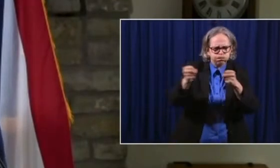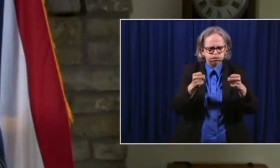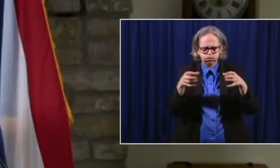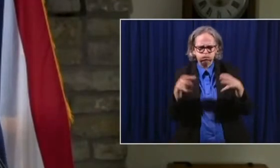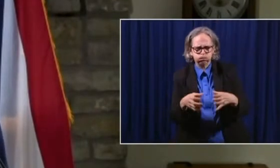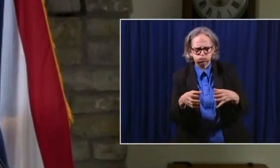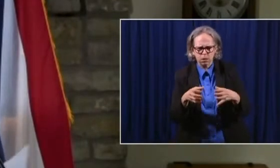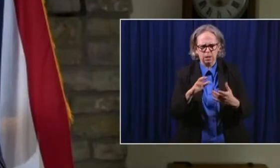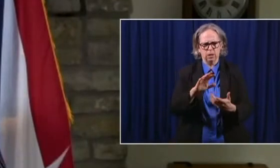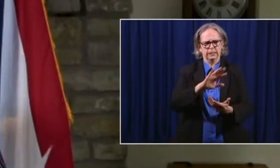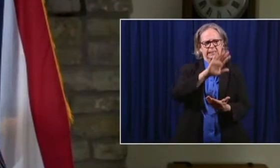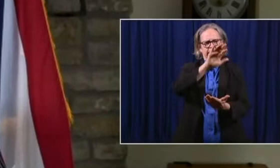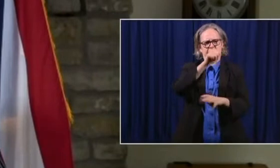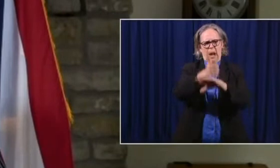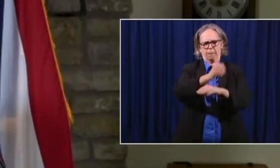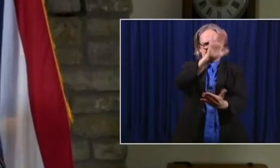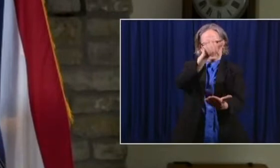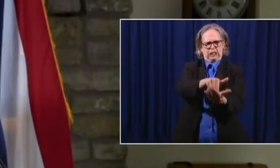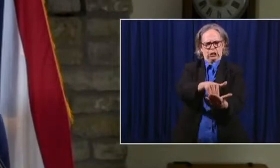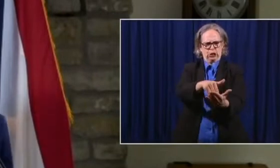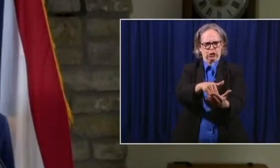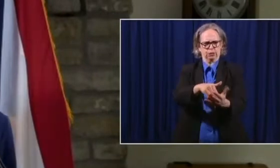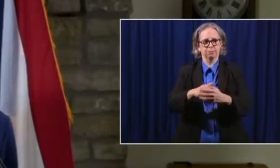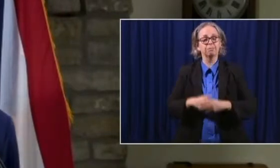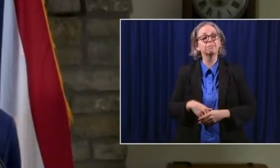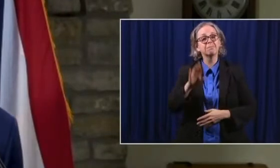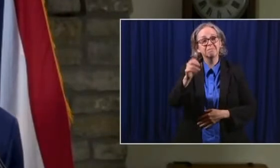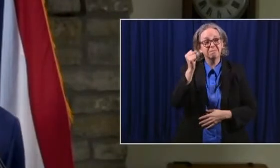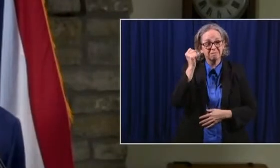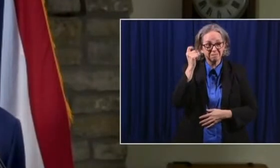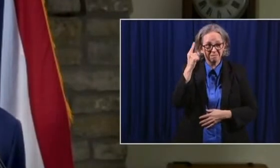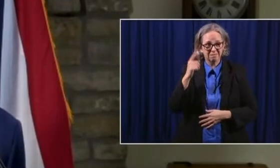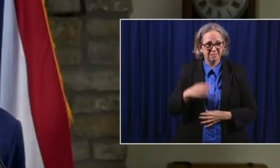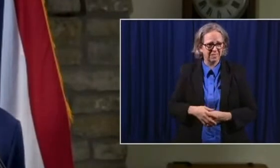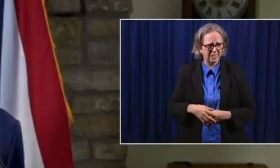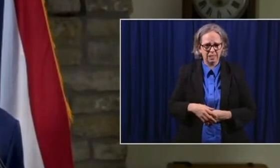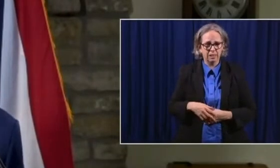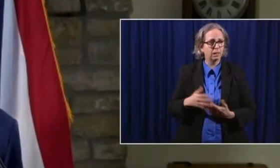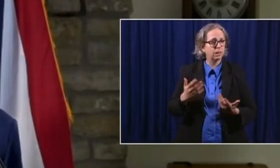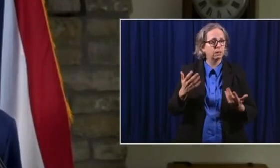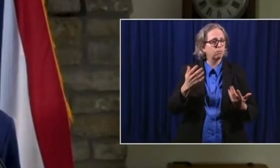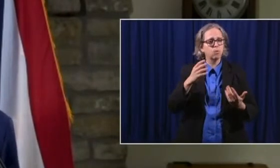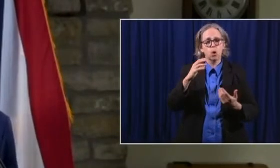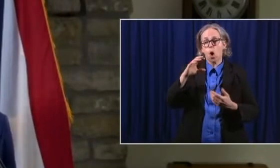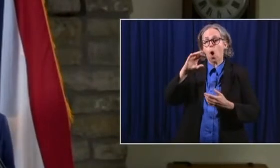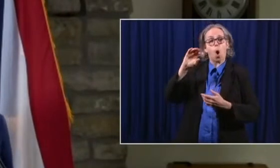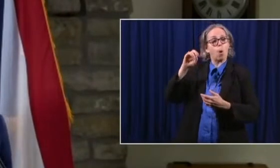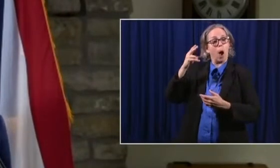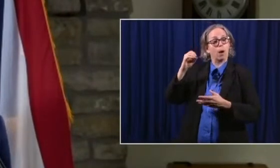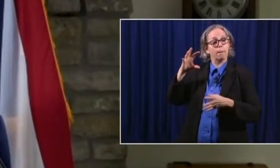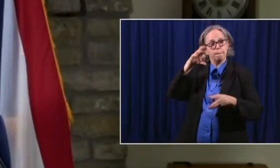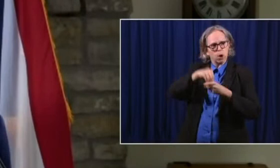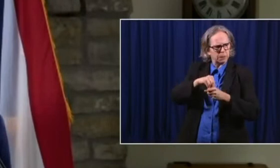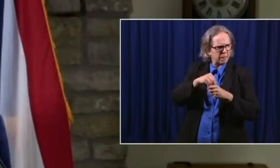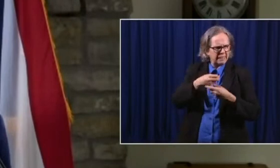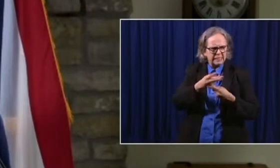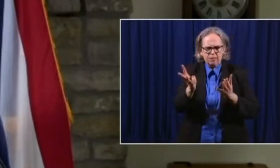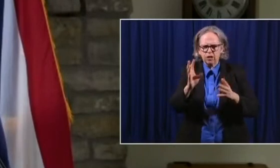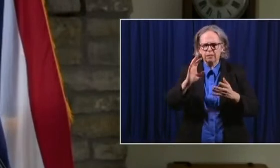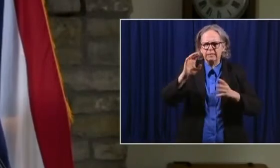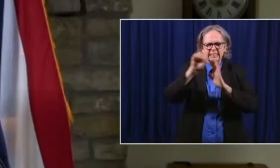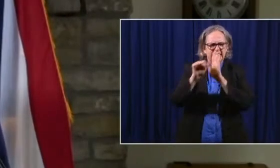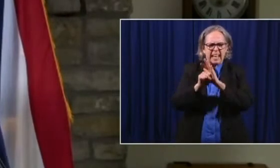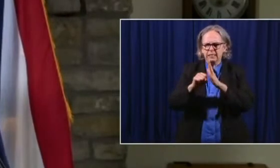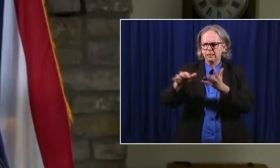also announced Ohio's participation in a multi-state effort to purchase additional antigen tests and scale our ability to use